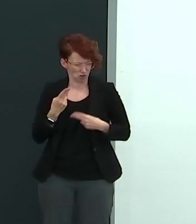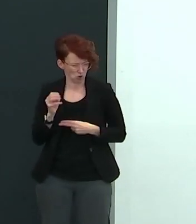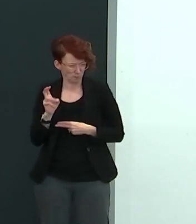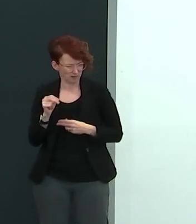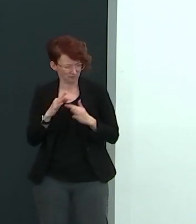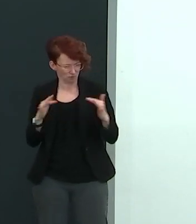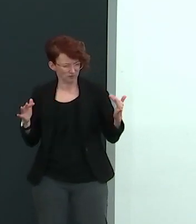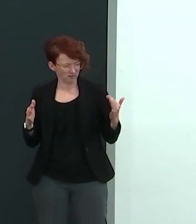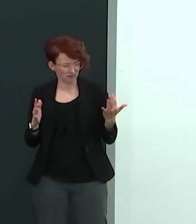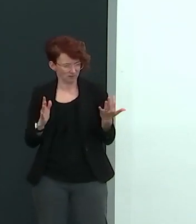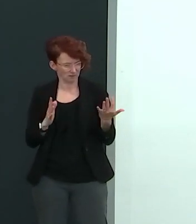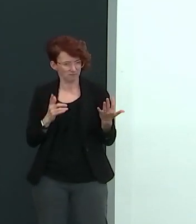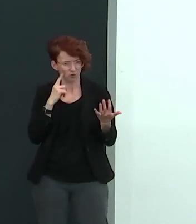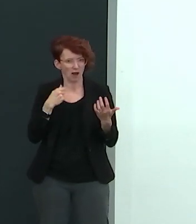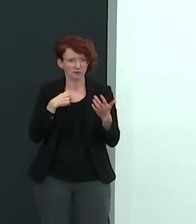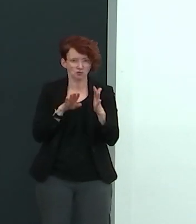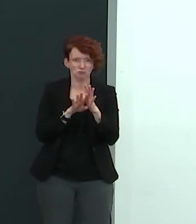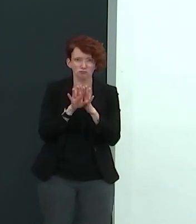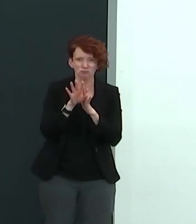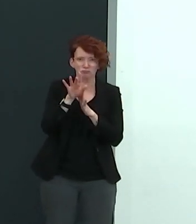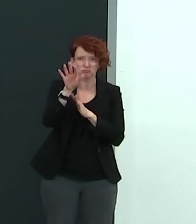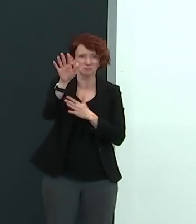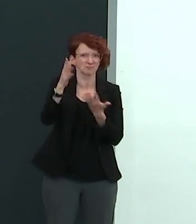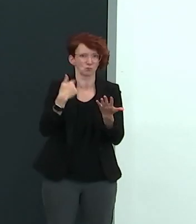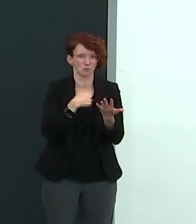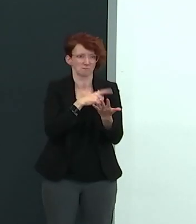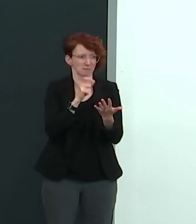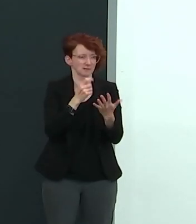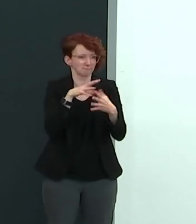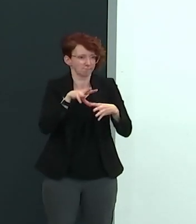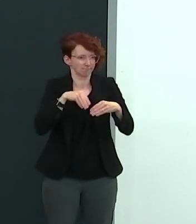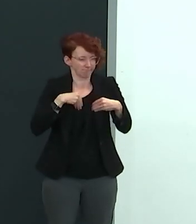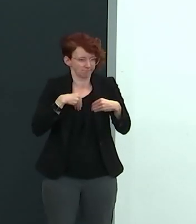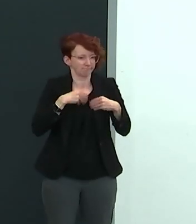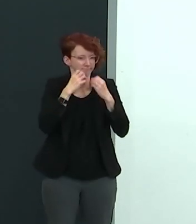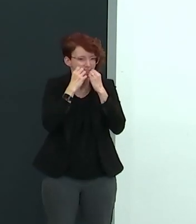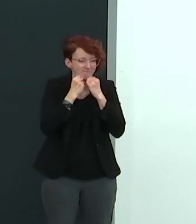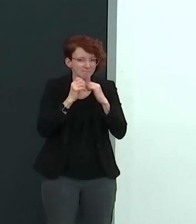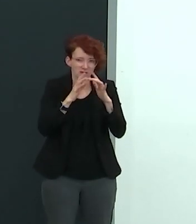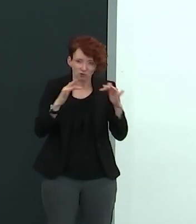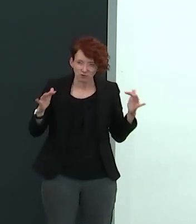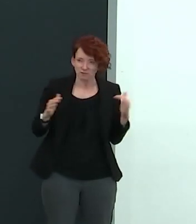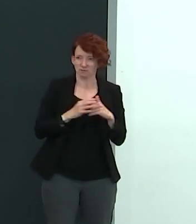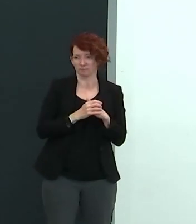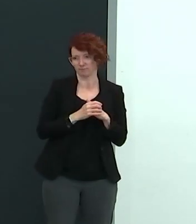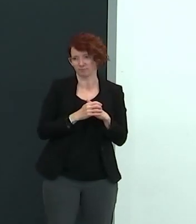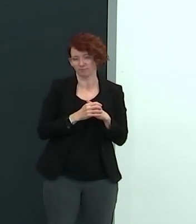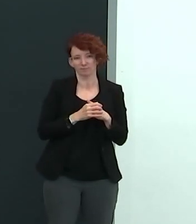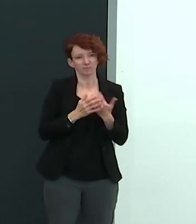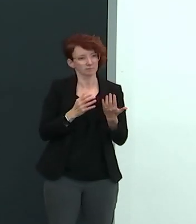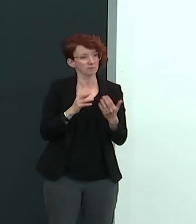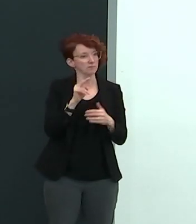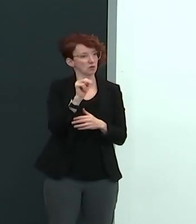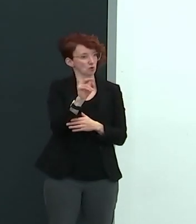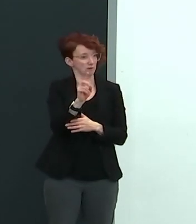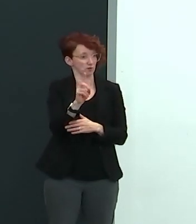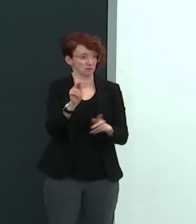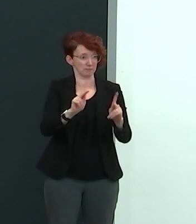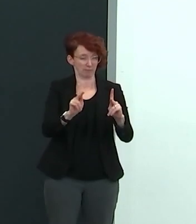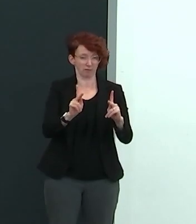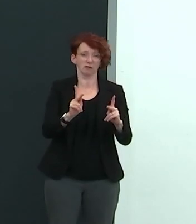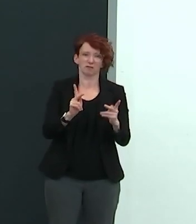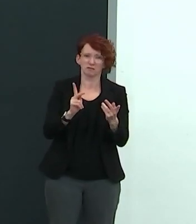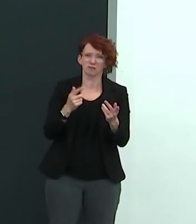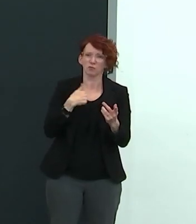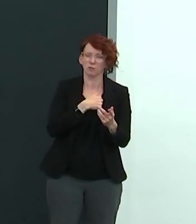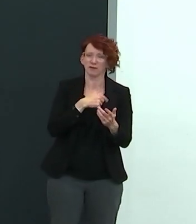to flourish? What value does diversity of thought hold in society? Neurodiverse individuals are known for having